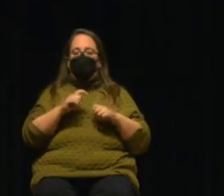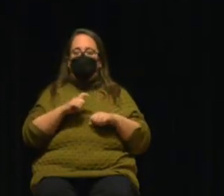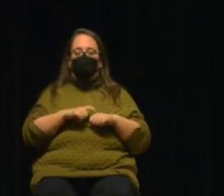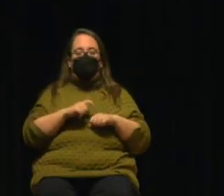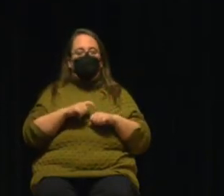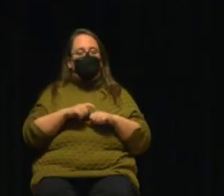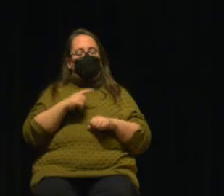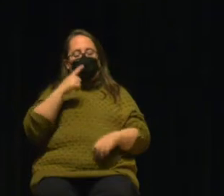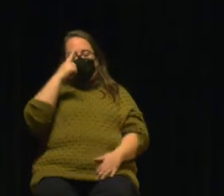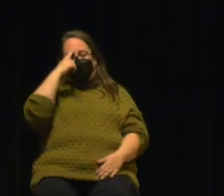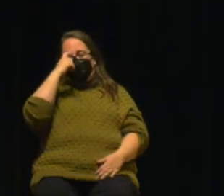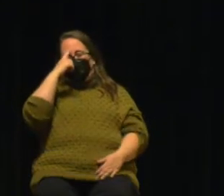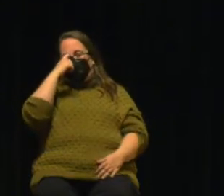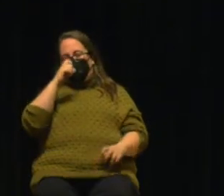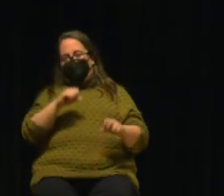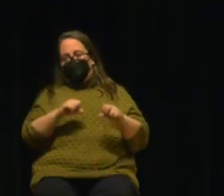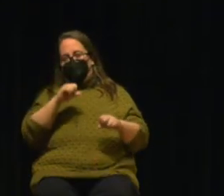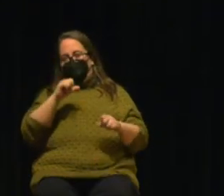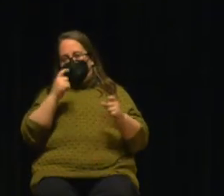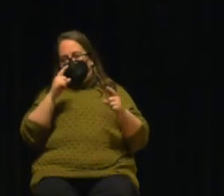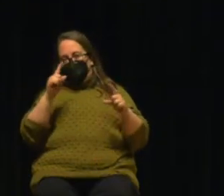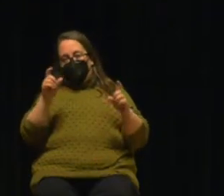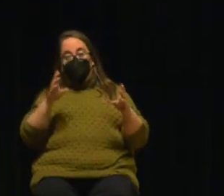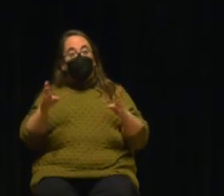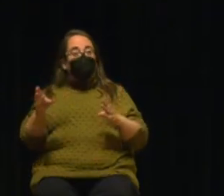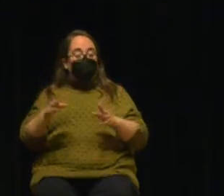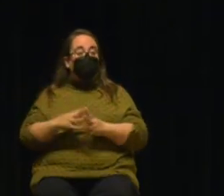moment were doubtful that this was an effective plan. And